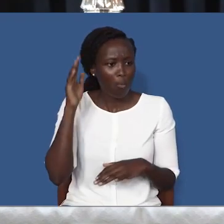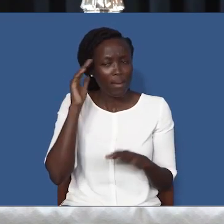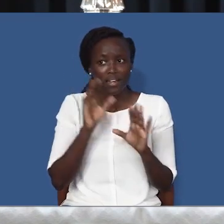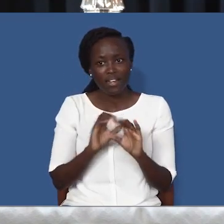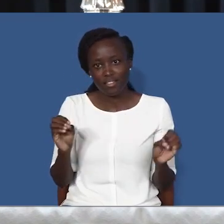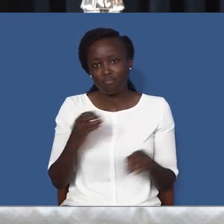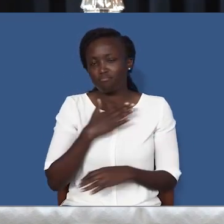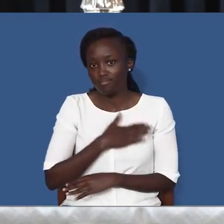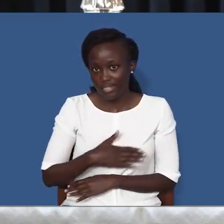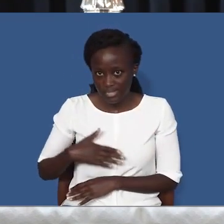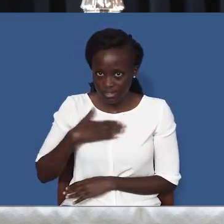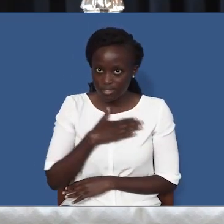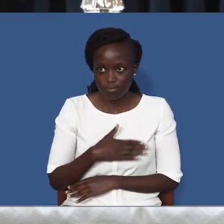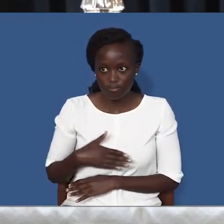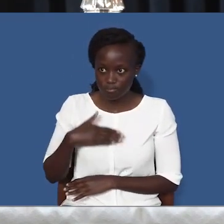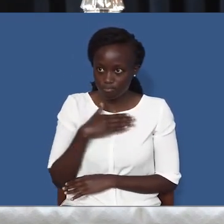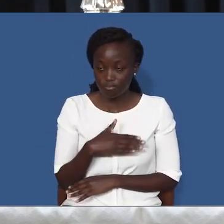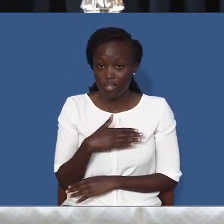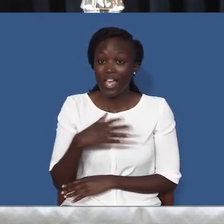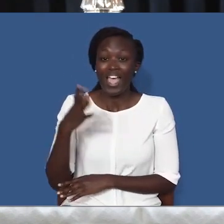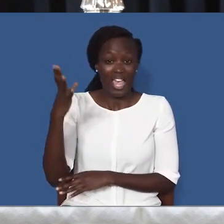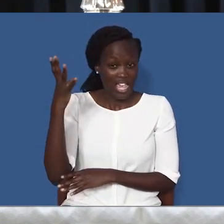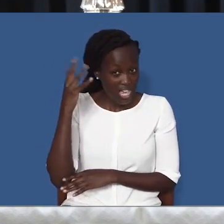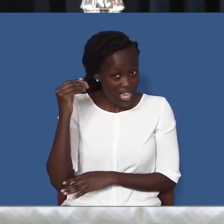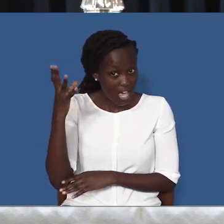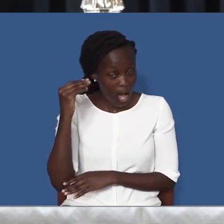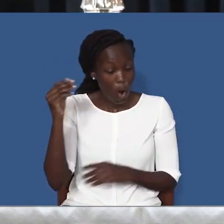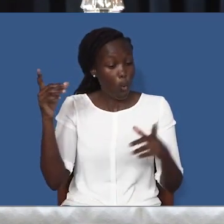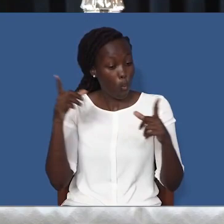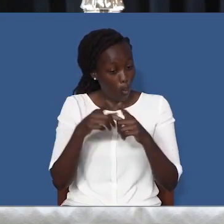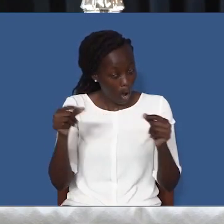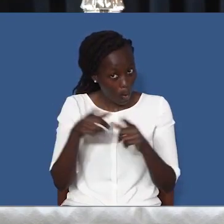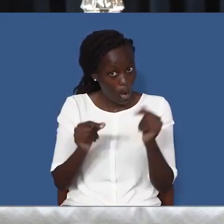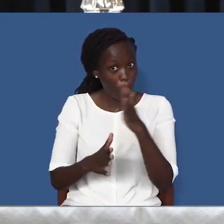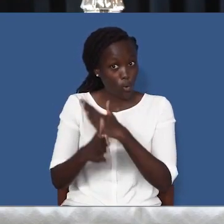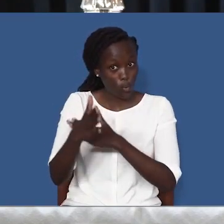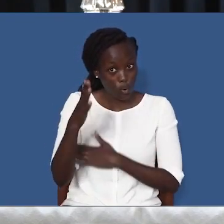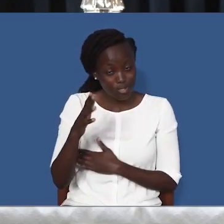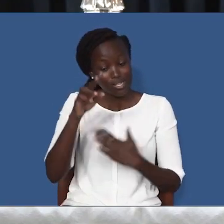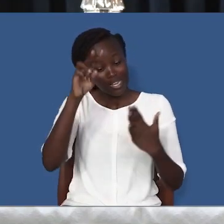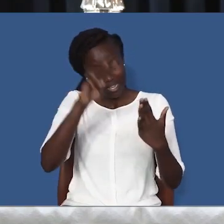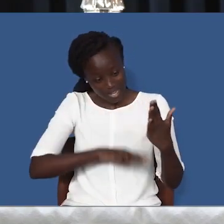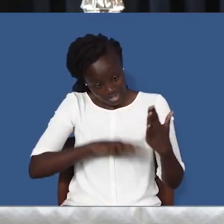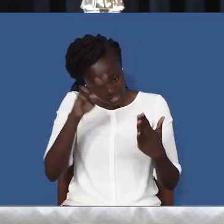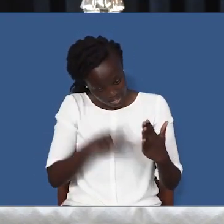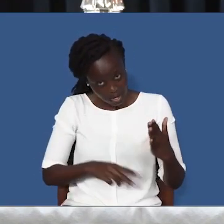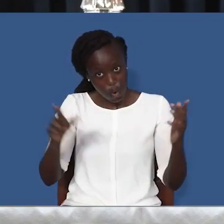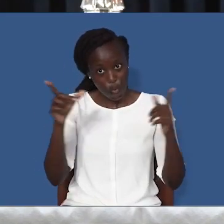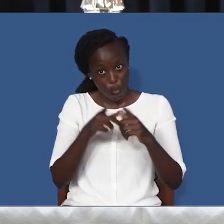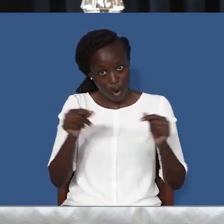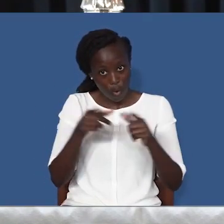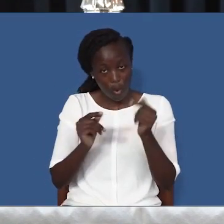person. Get into the business of hearing, reading the word of God, and obeying the word of